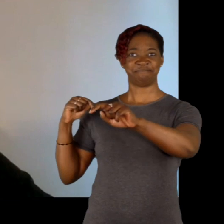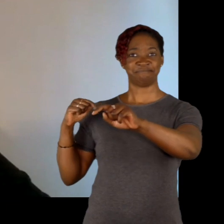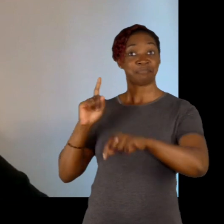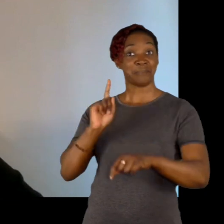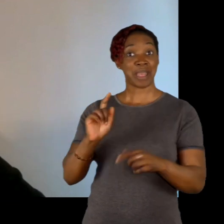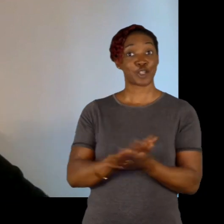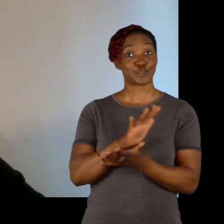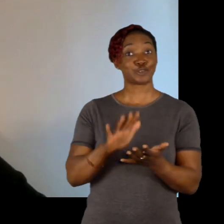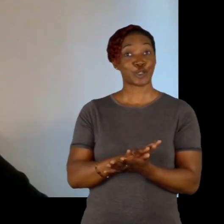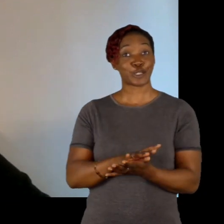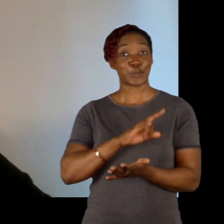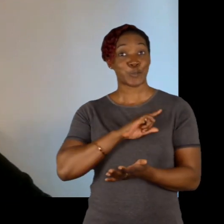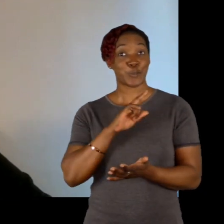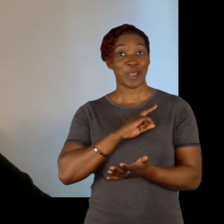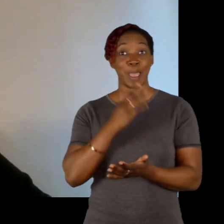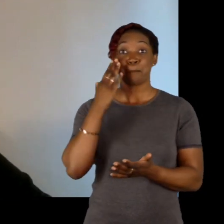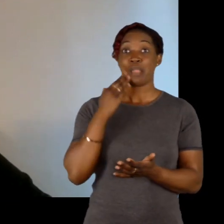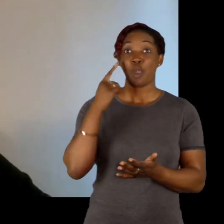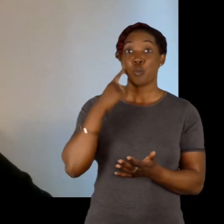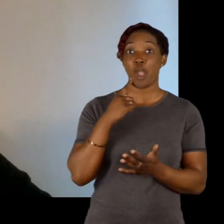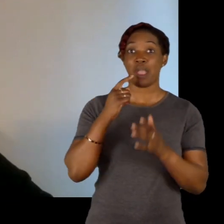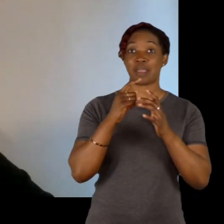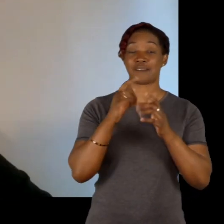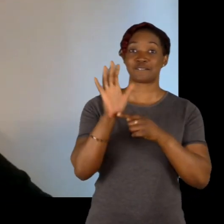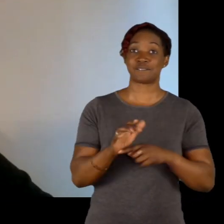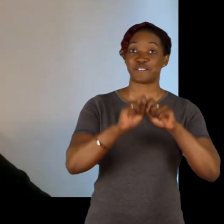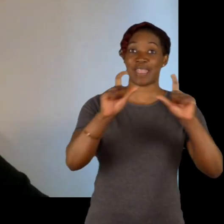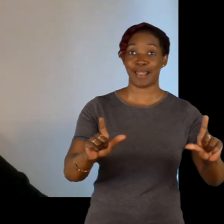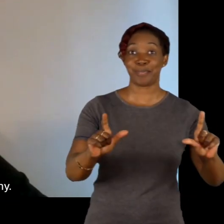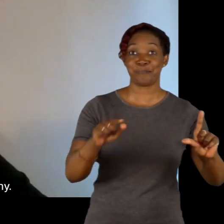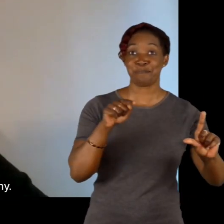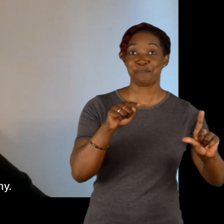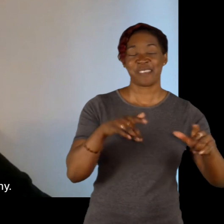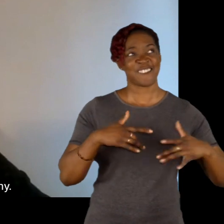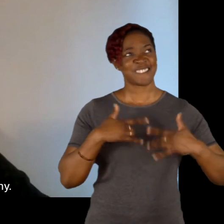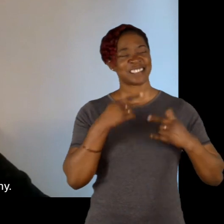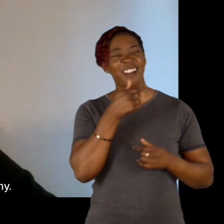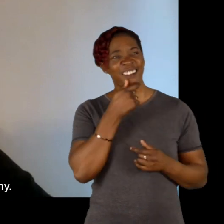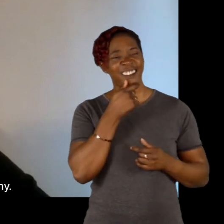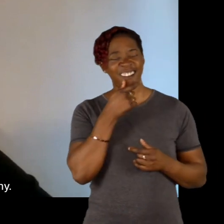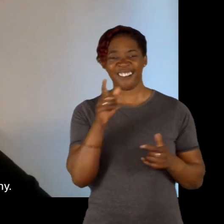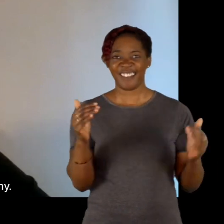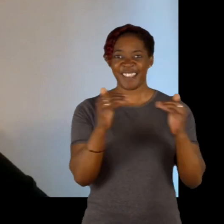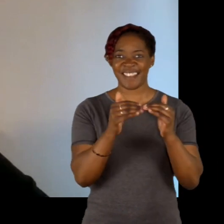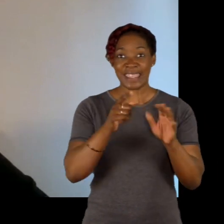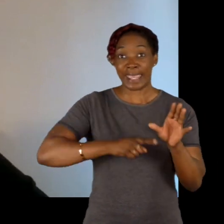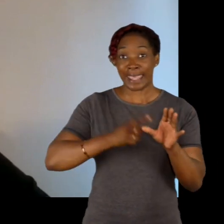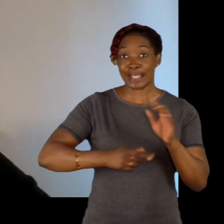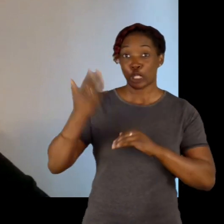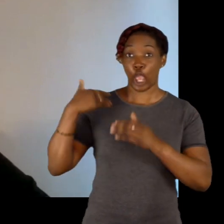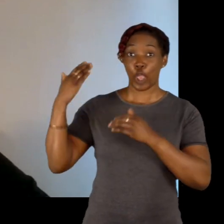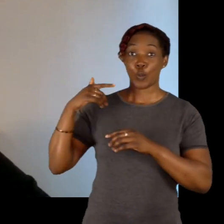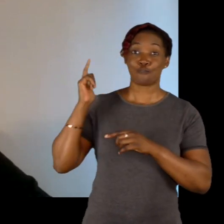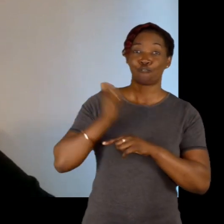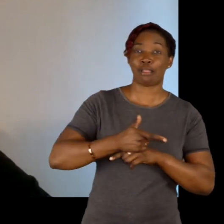But I do quite enjoy it, especially because it is a black and white film and the footage is a little grainy. It almost feels like it